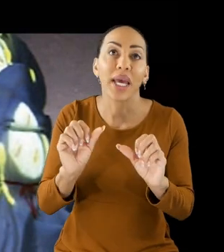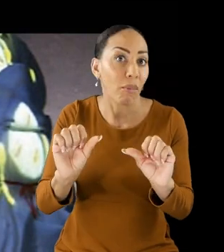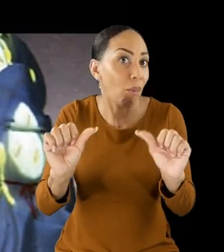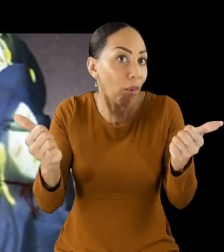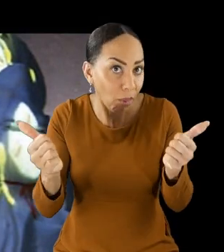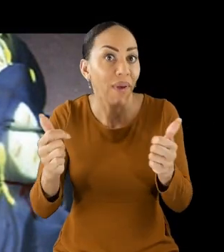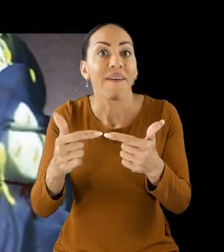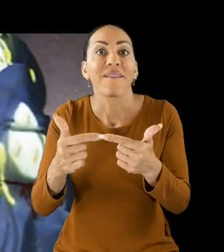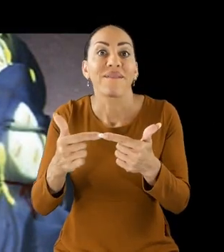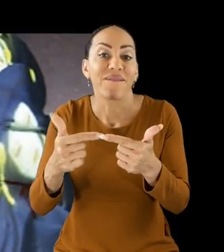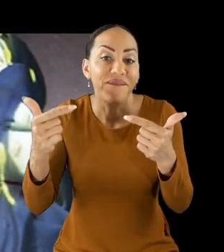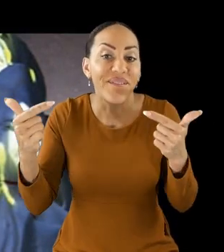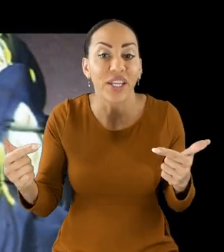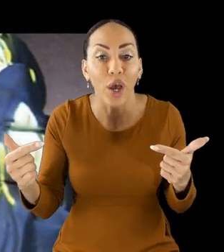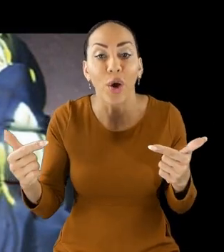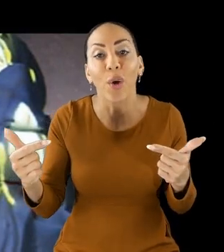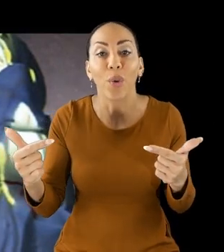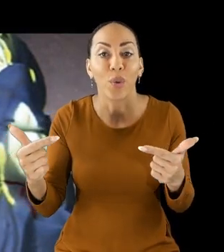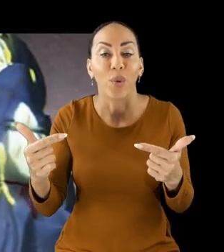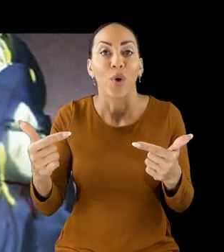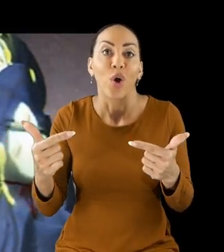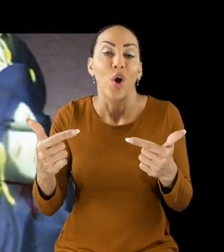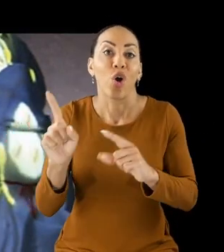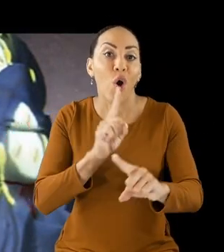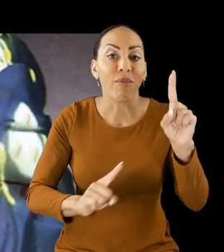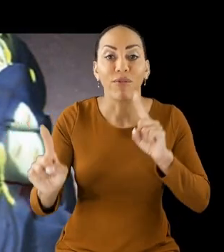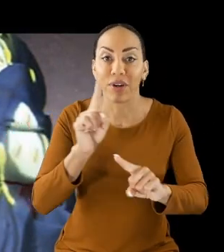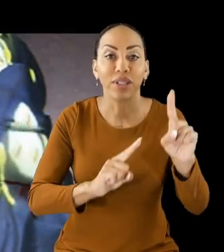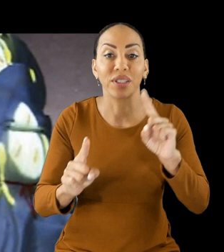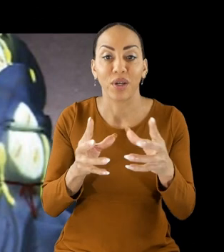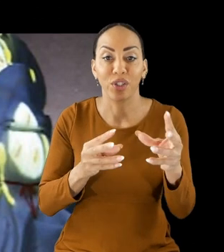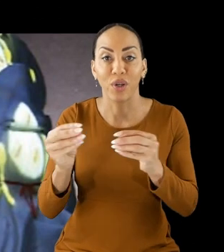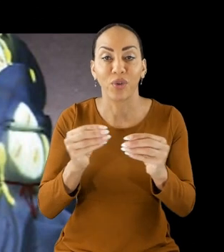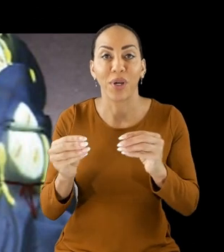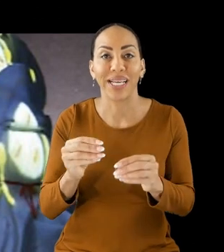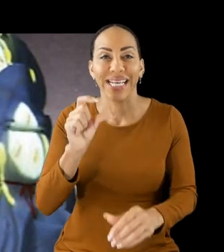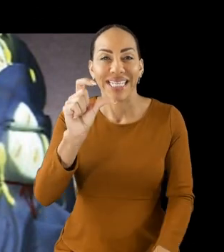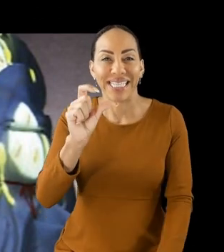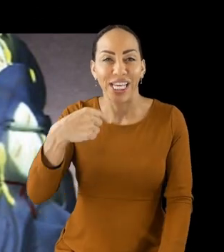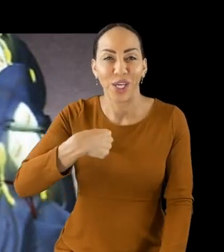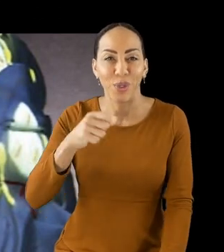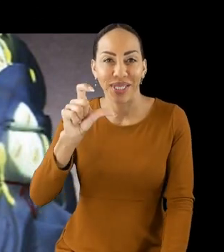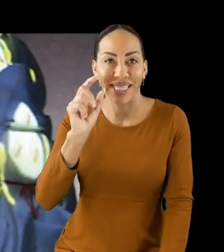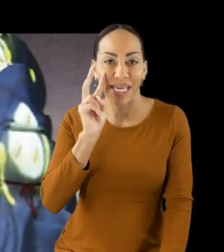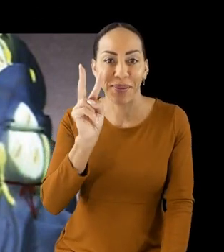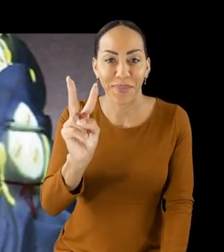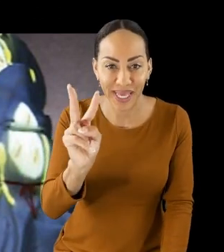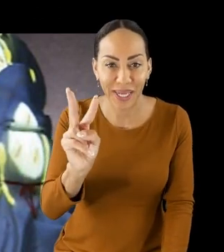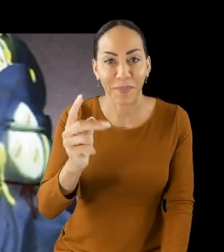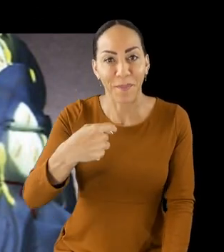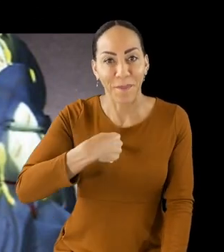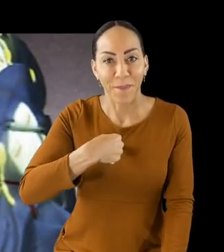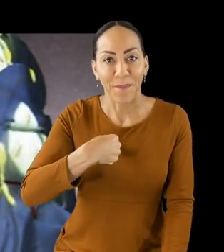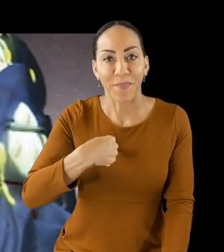elementary video conferencing software, particularly CUCME, which was the first sort of widespread one. The Gertrude Stein